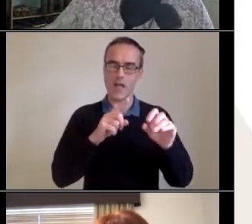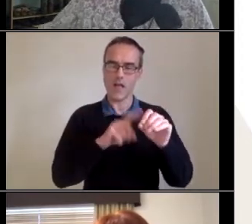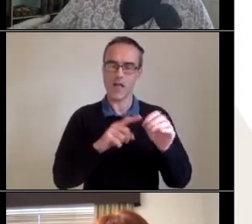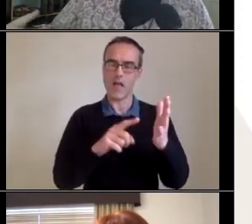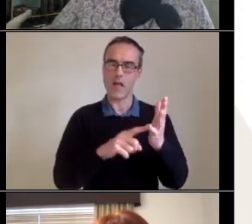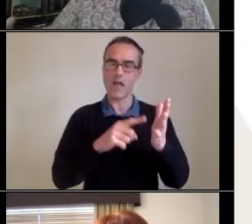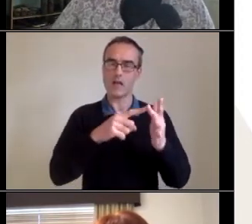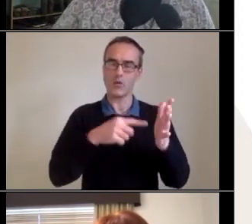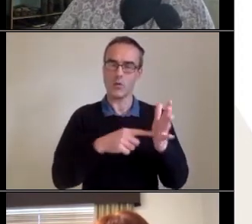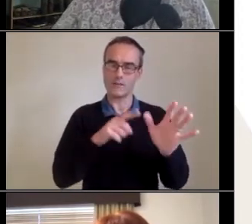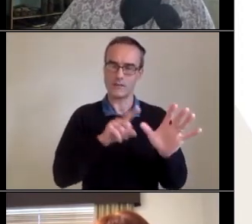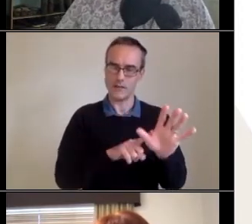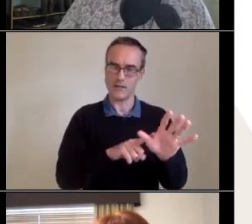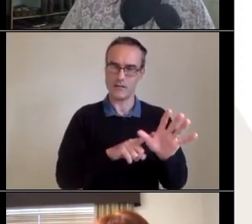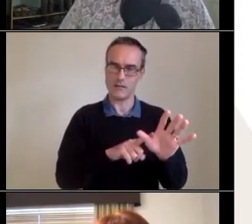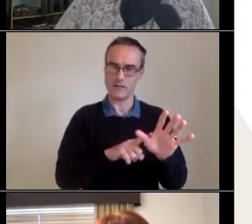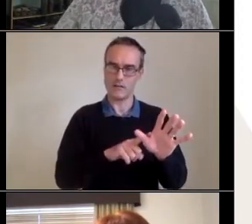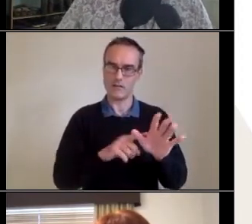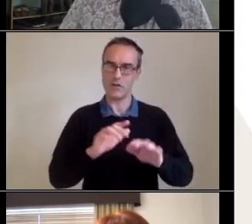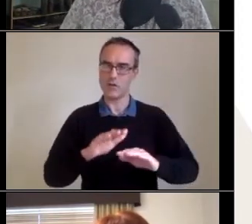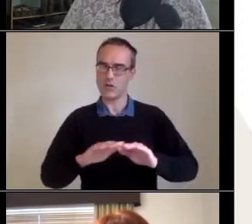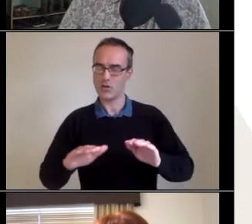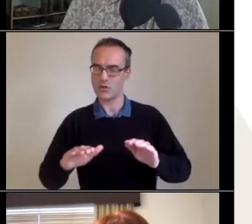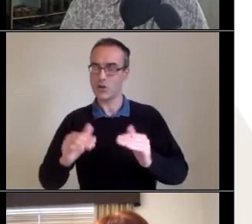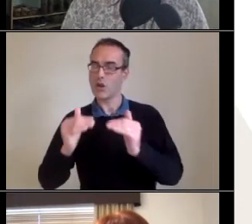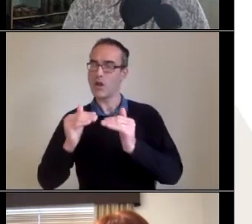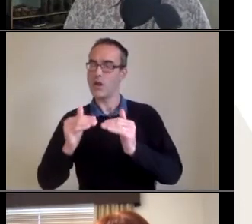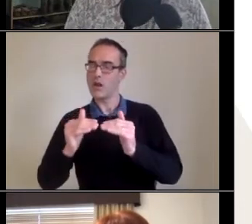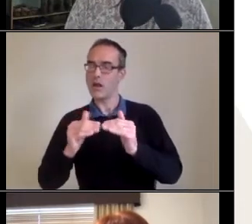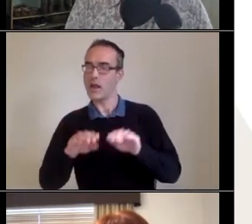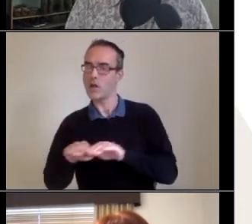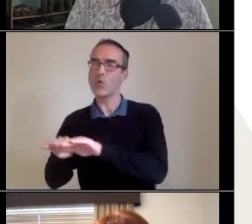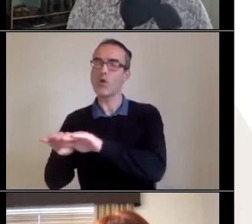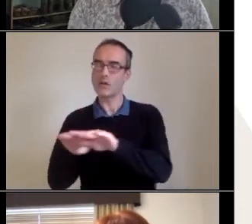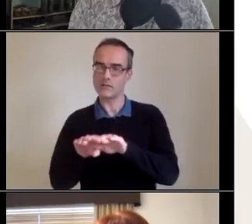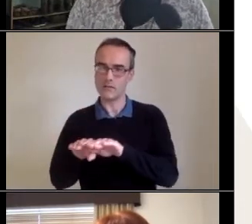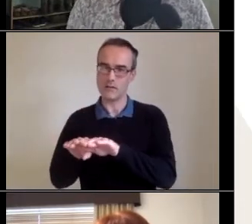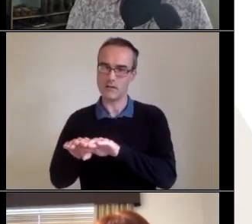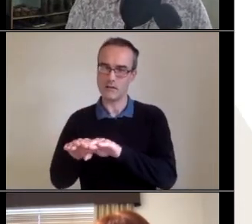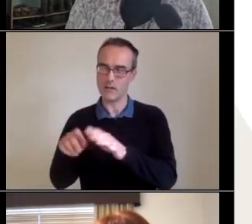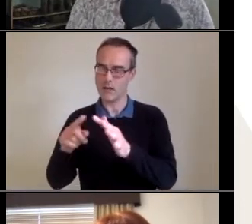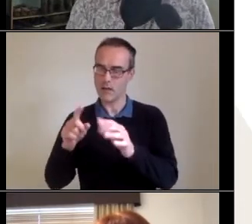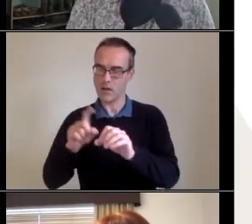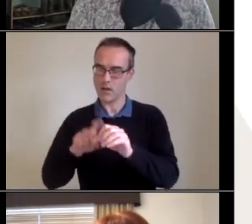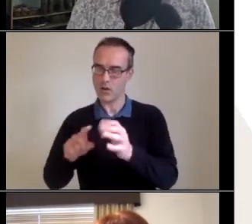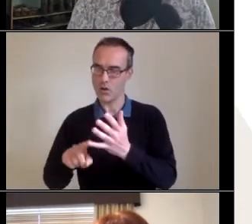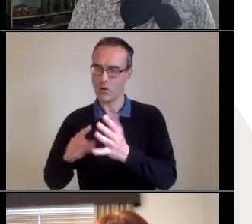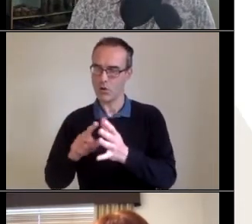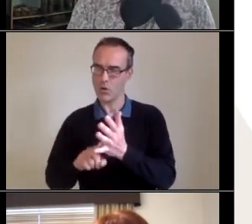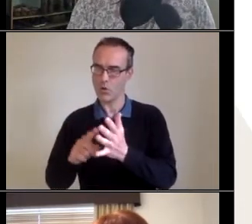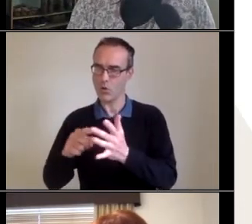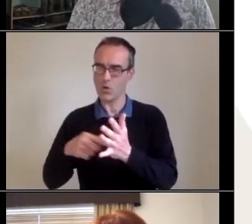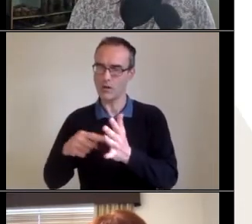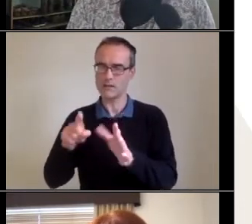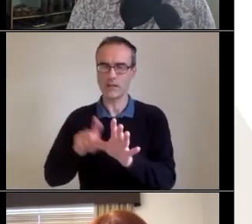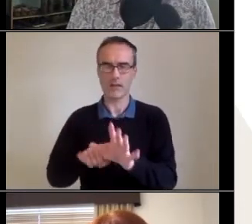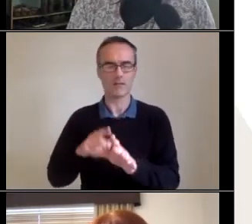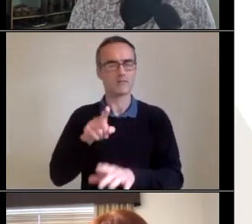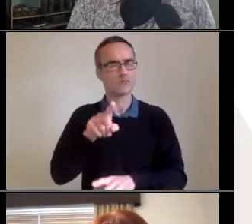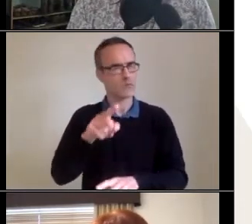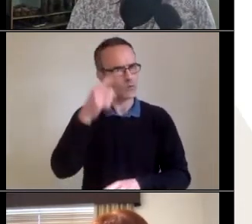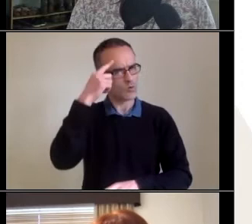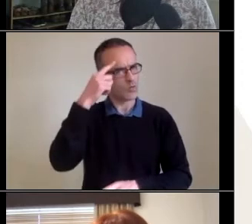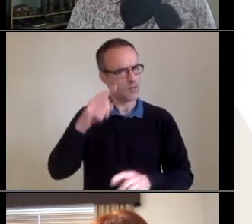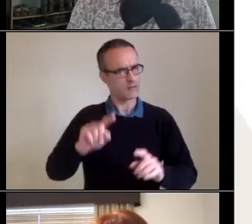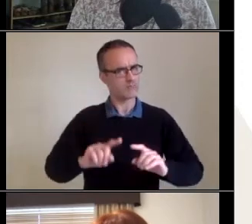in terms of sort of equality of opportunity versus equality of outcome and so on. How do you position yourself with that? So I think that's a